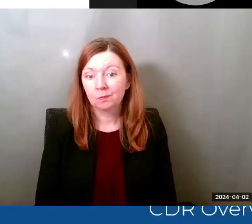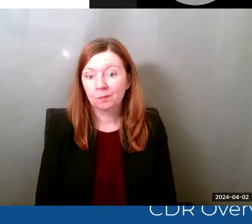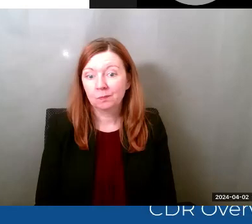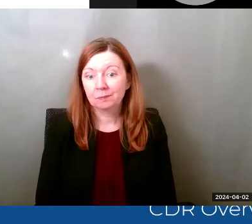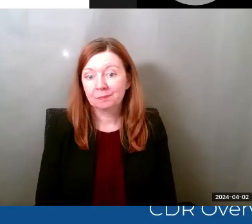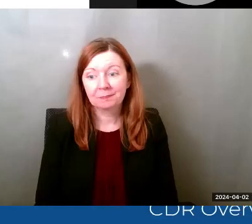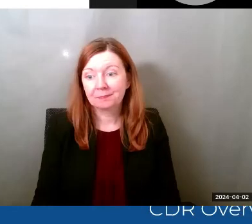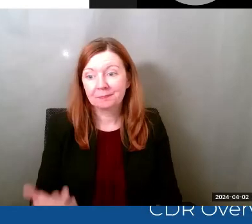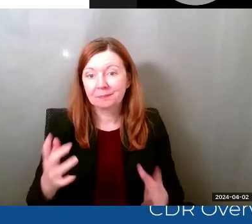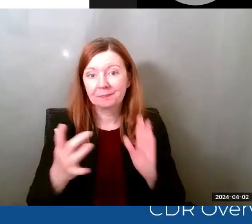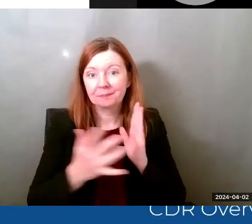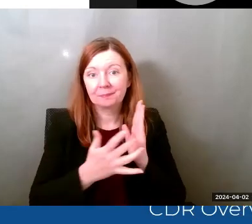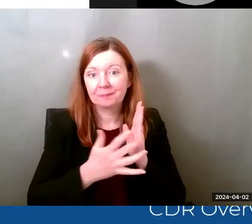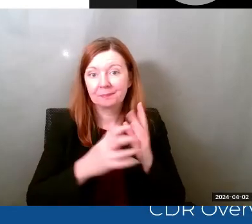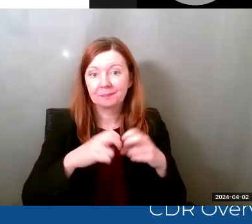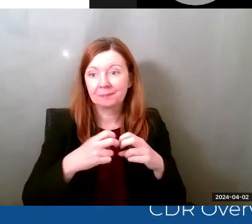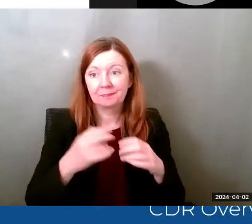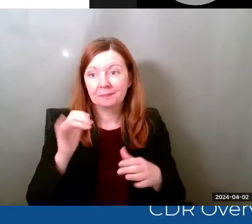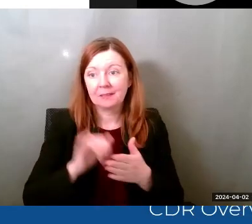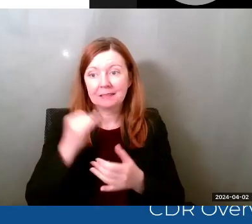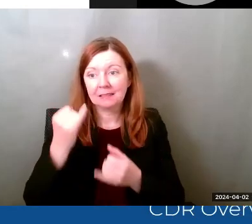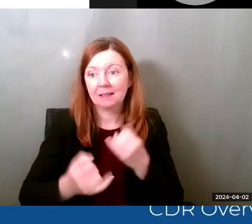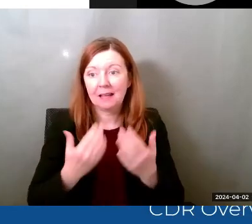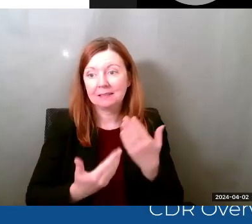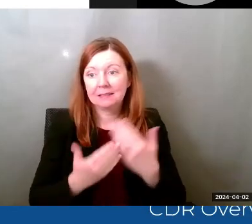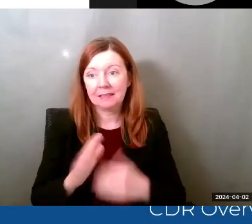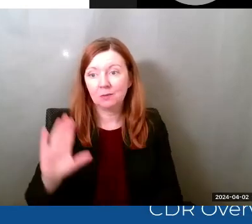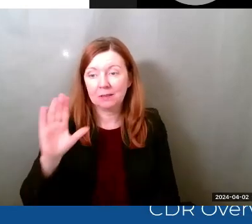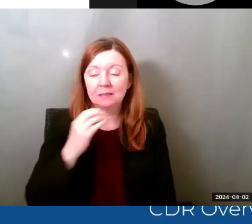Still looks like we're having tech issues, but that's the last hand raised, Michael.